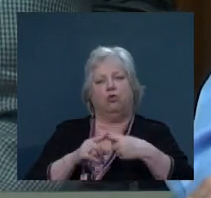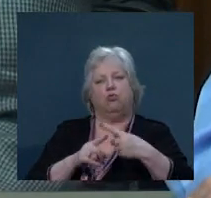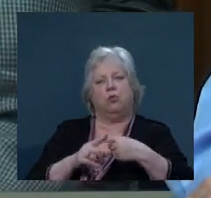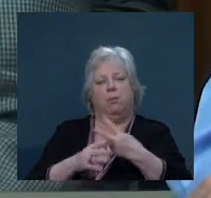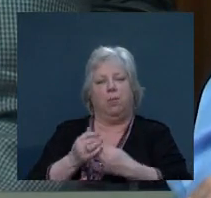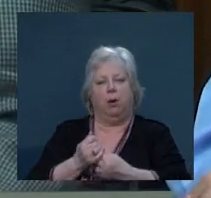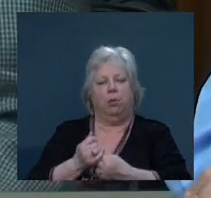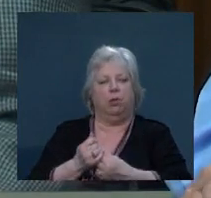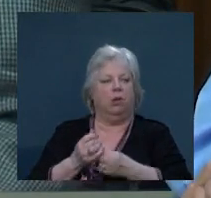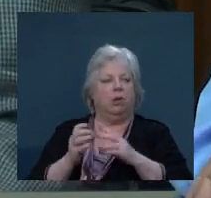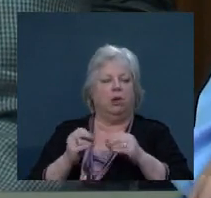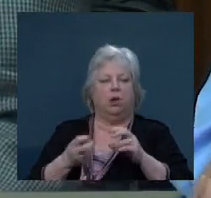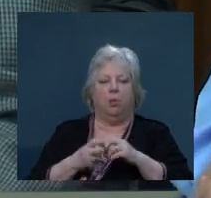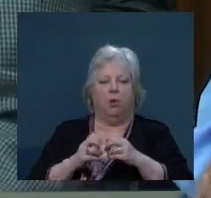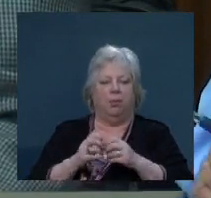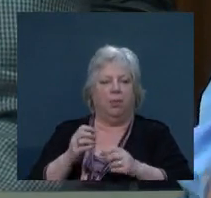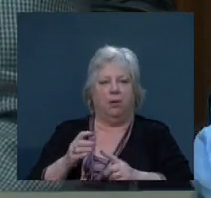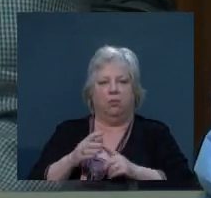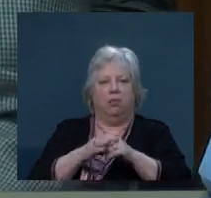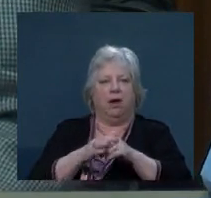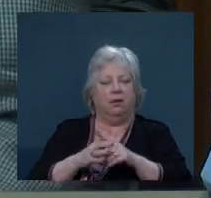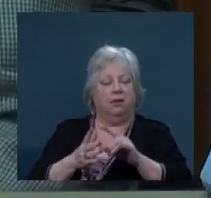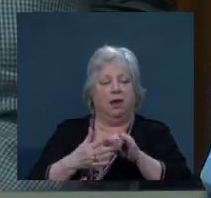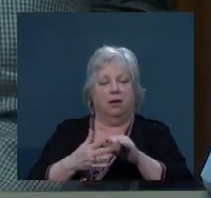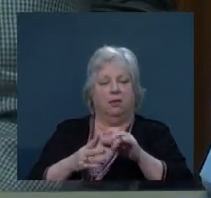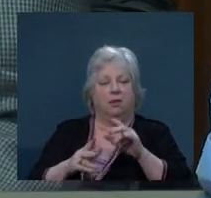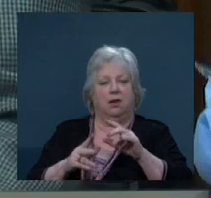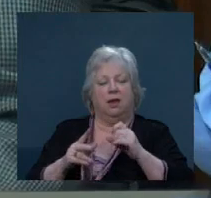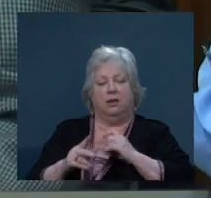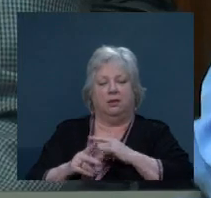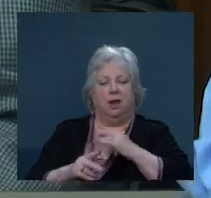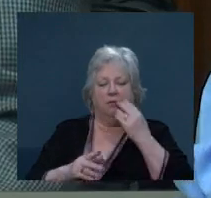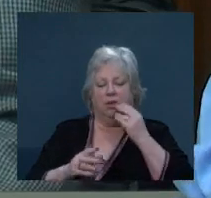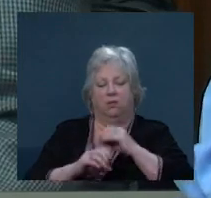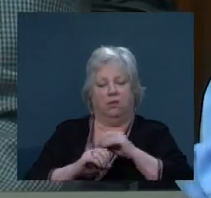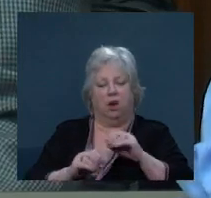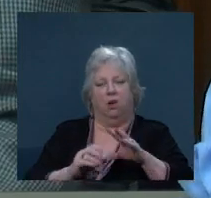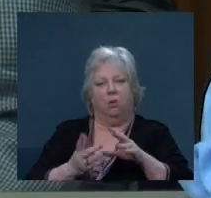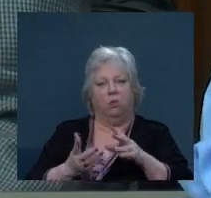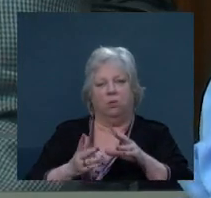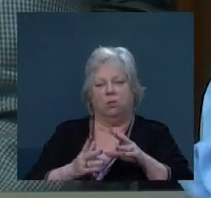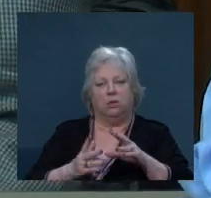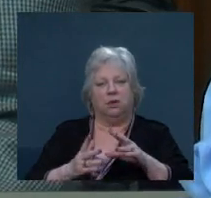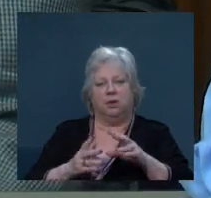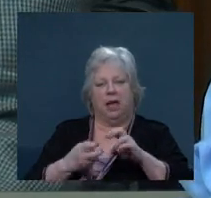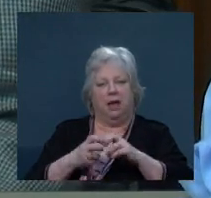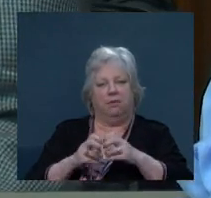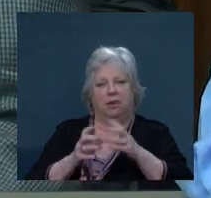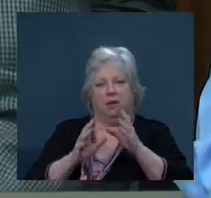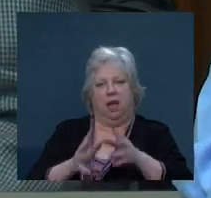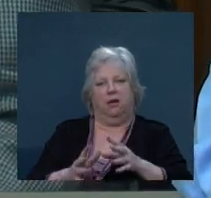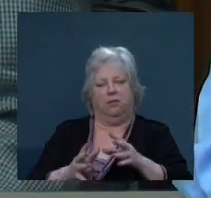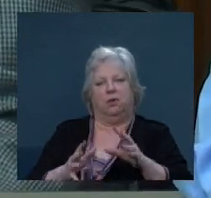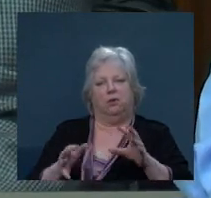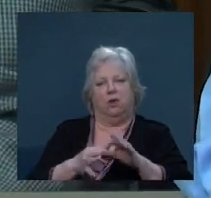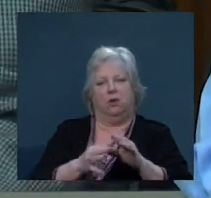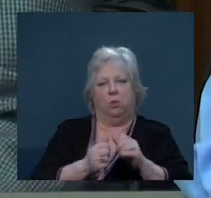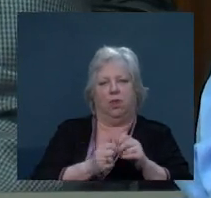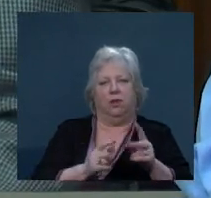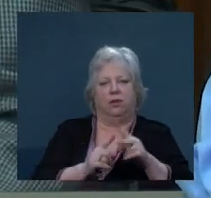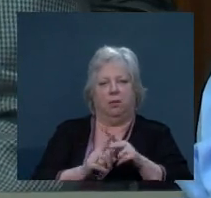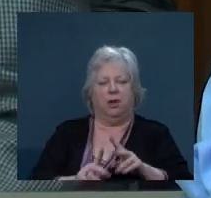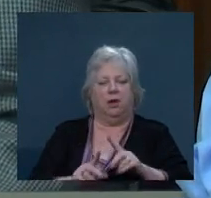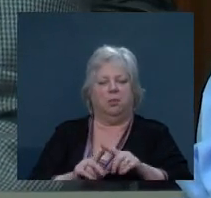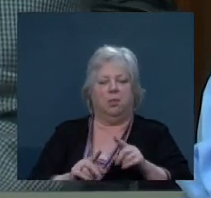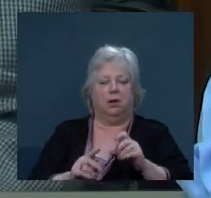by the subdivision committee which the applicant needed to respond to. And to staff's knowledge, there are no outstanding issues associated with this application. Staff